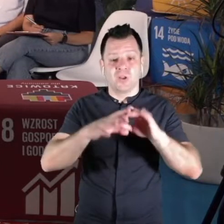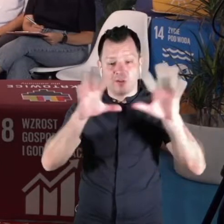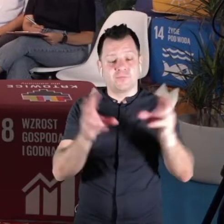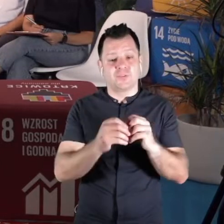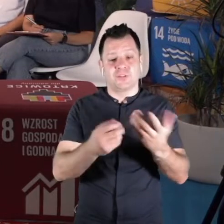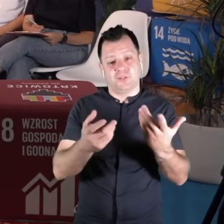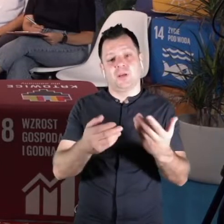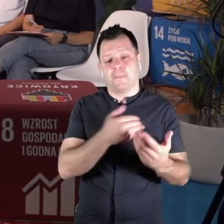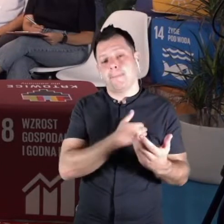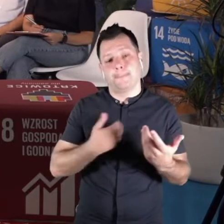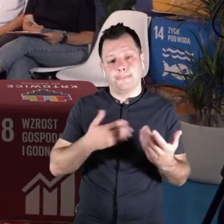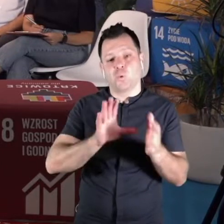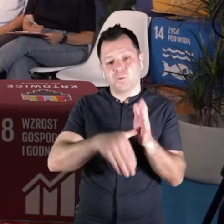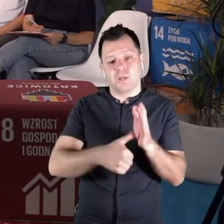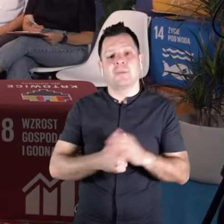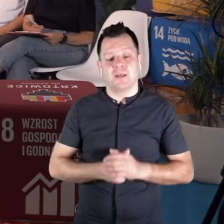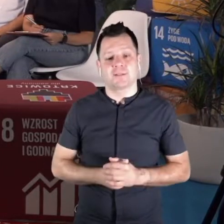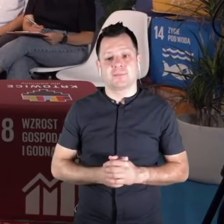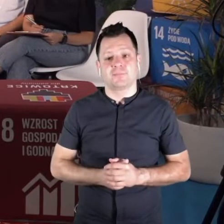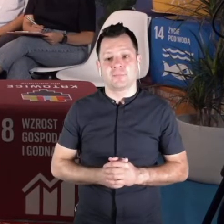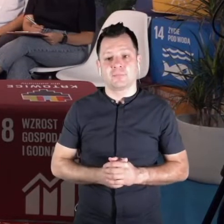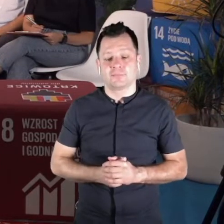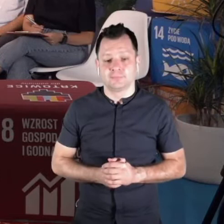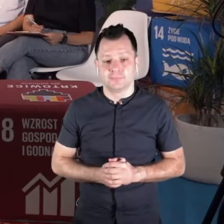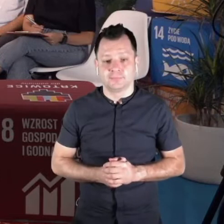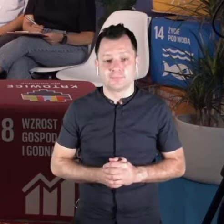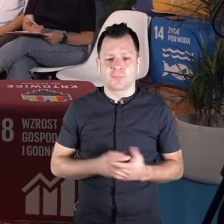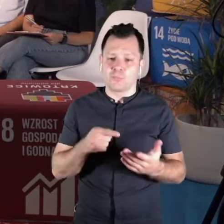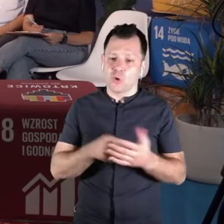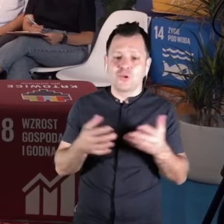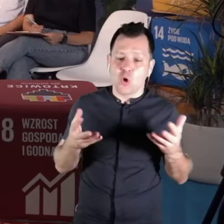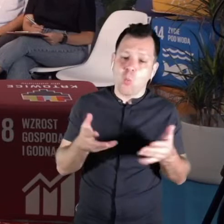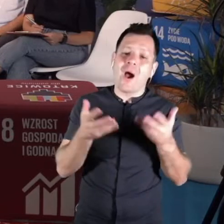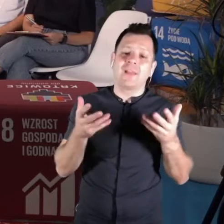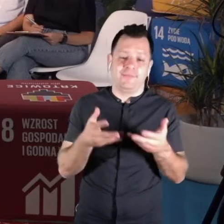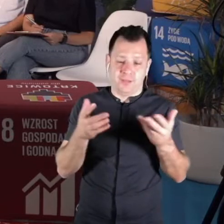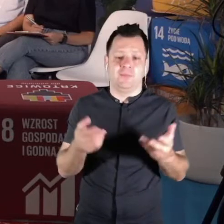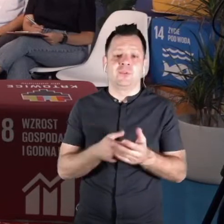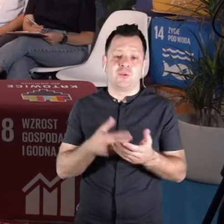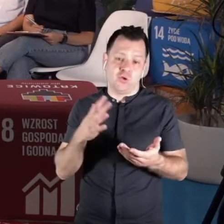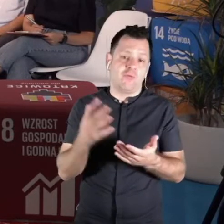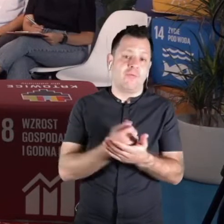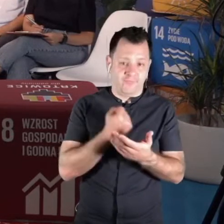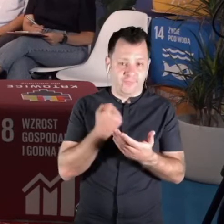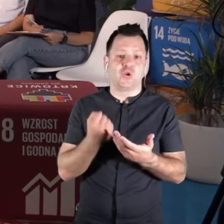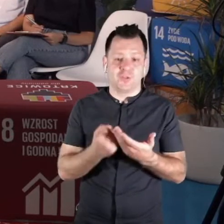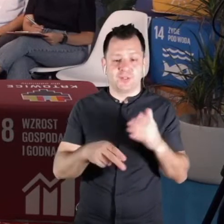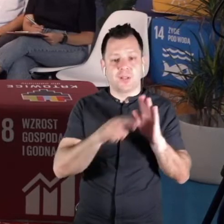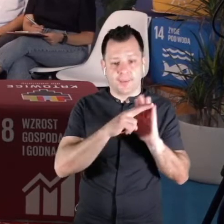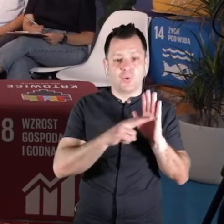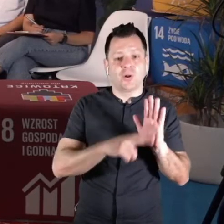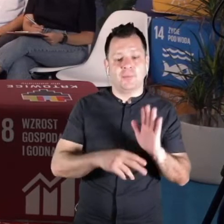make this open source in their cities. Of course, open source is not free because you have to pay the IT